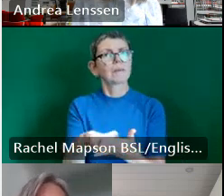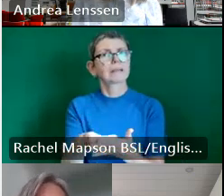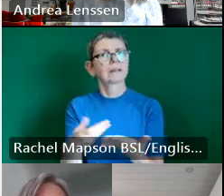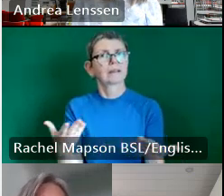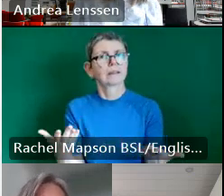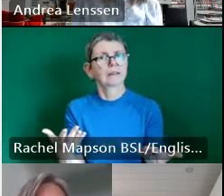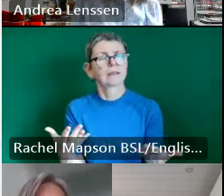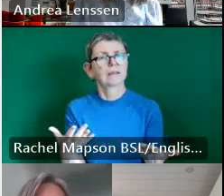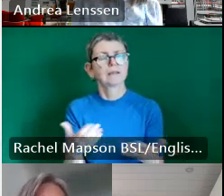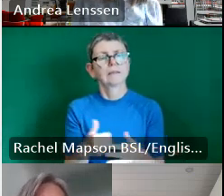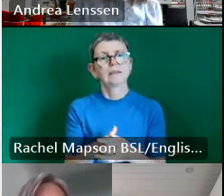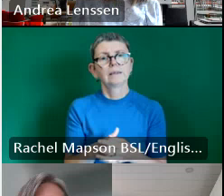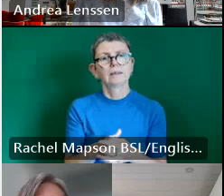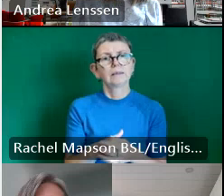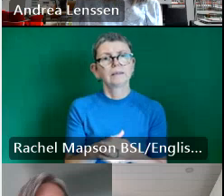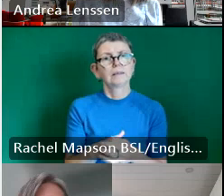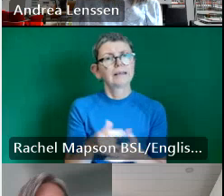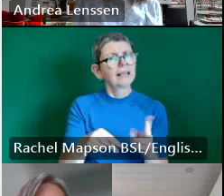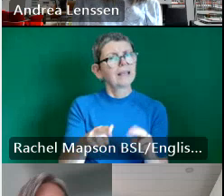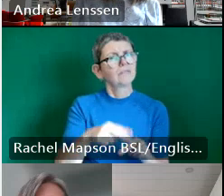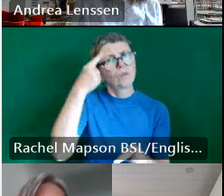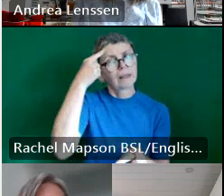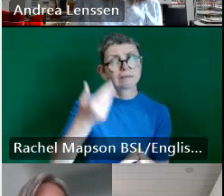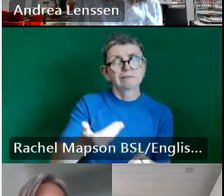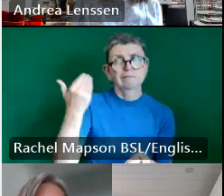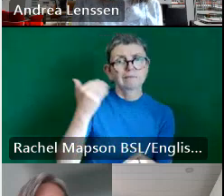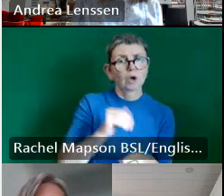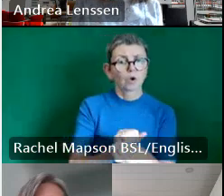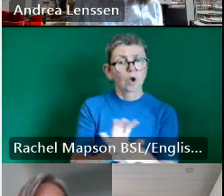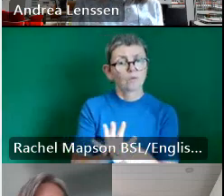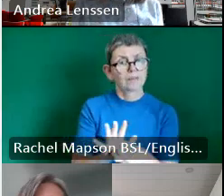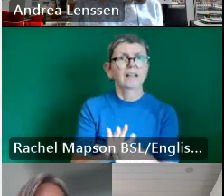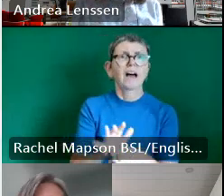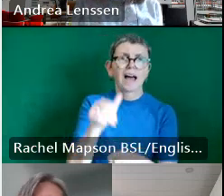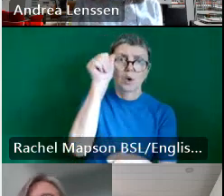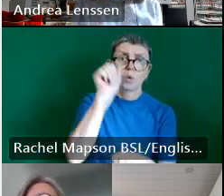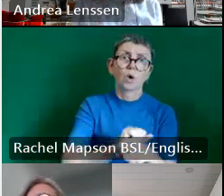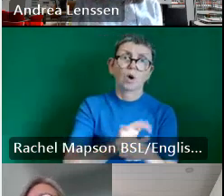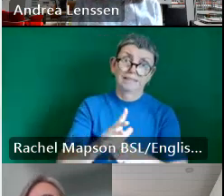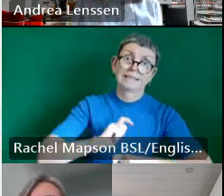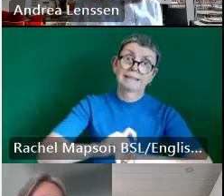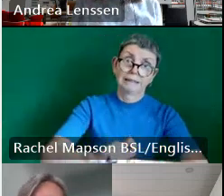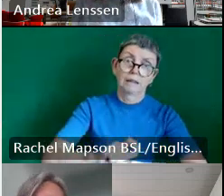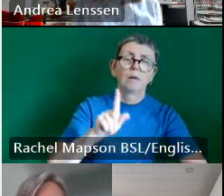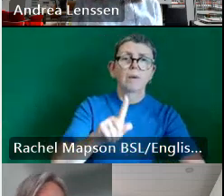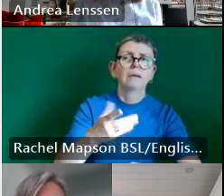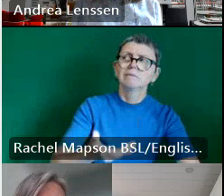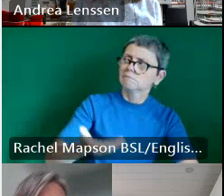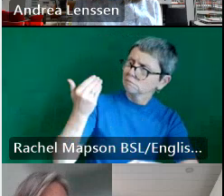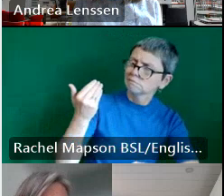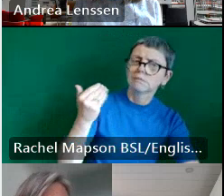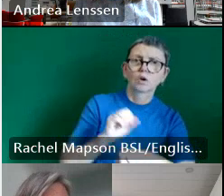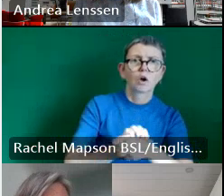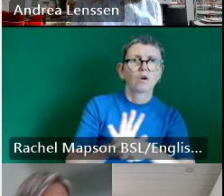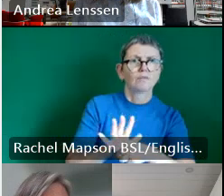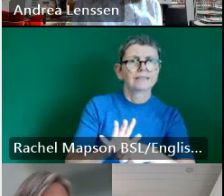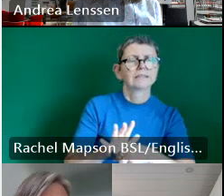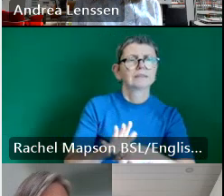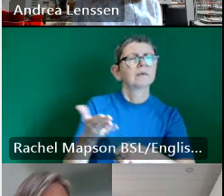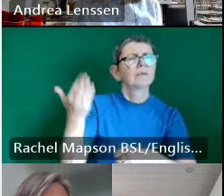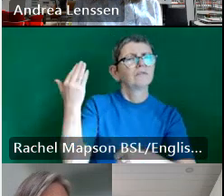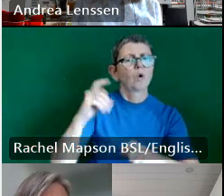to the times of COVID, although we're not totally free of it, but we're no longer dealing with lockdowns. Housing